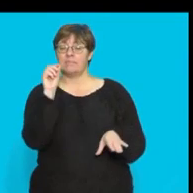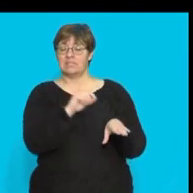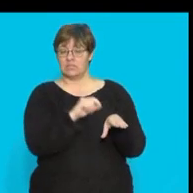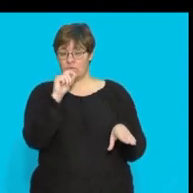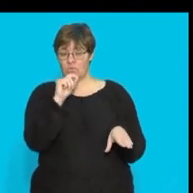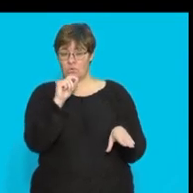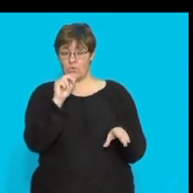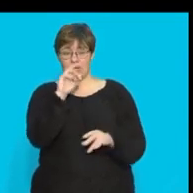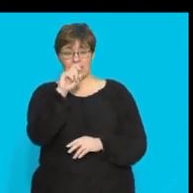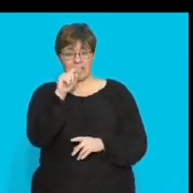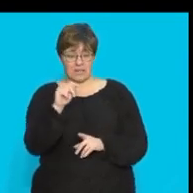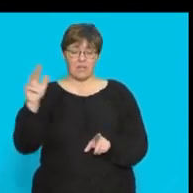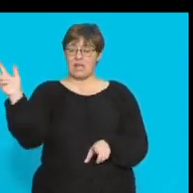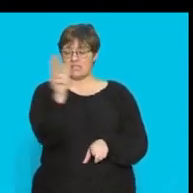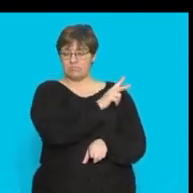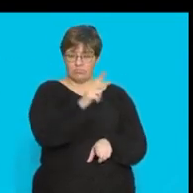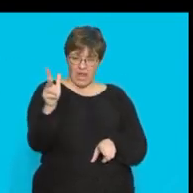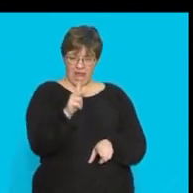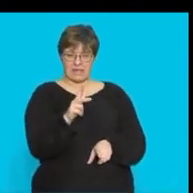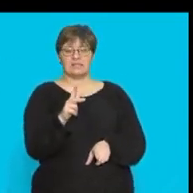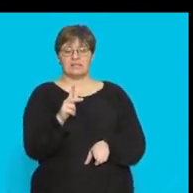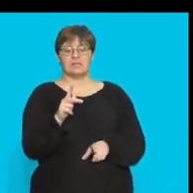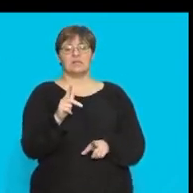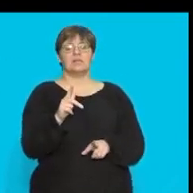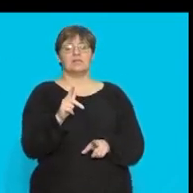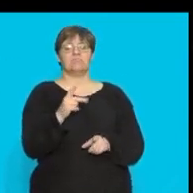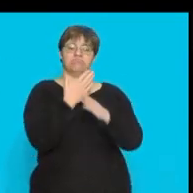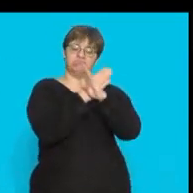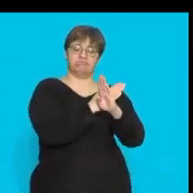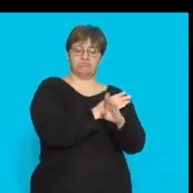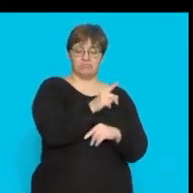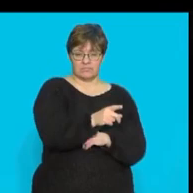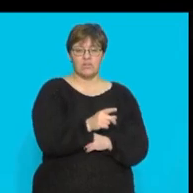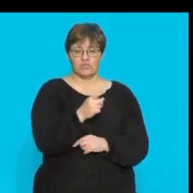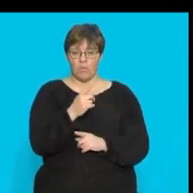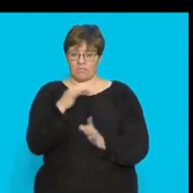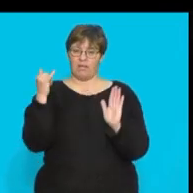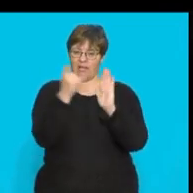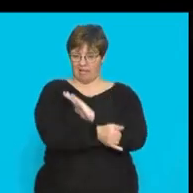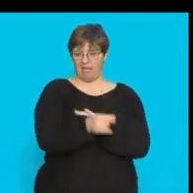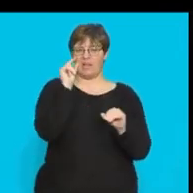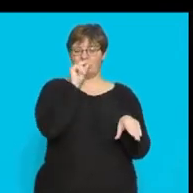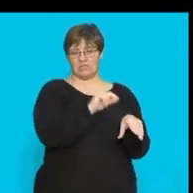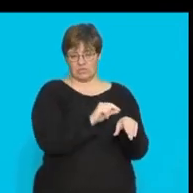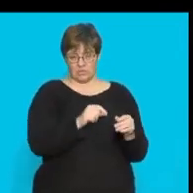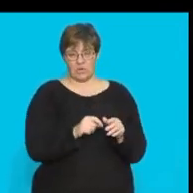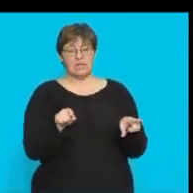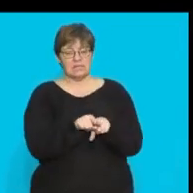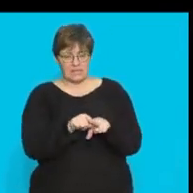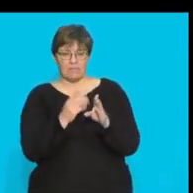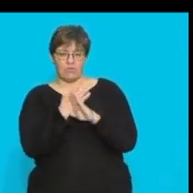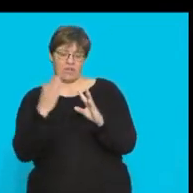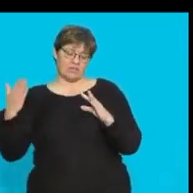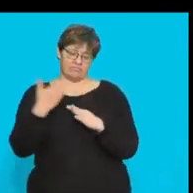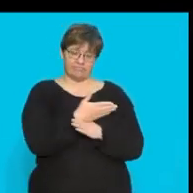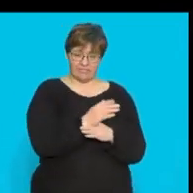all right, have been sprayed with insecticides, so it kills the mosquitoes, right? Also, it prevents the